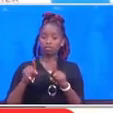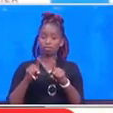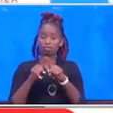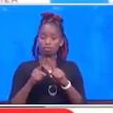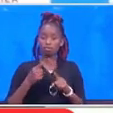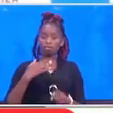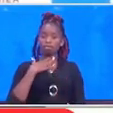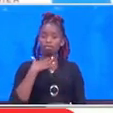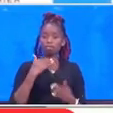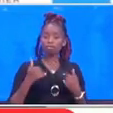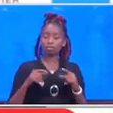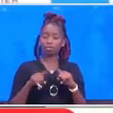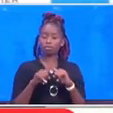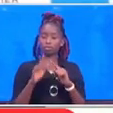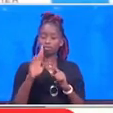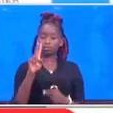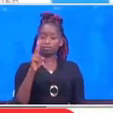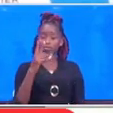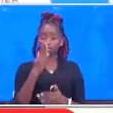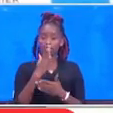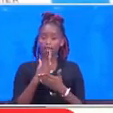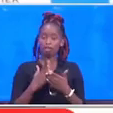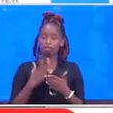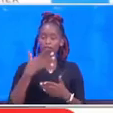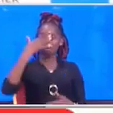But come second half, they forgot that